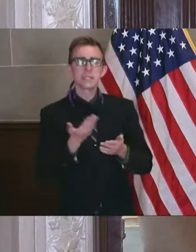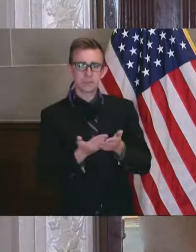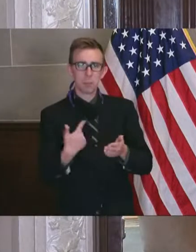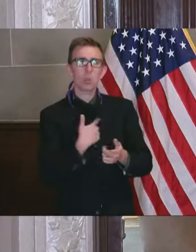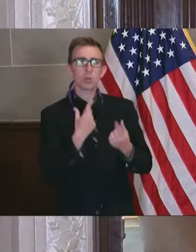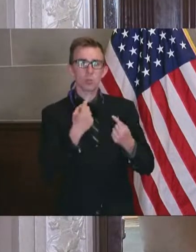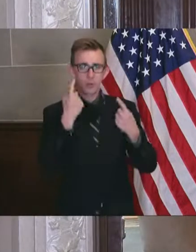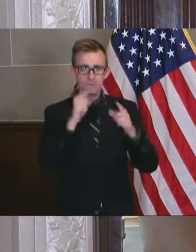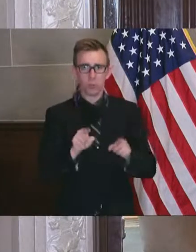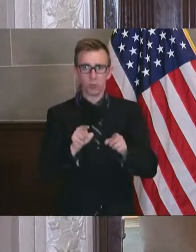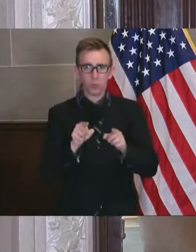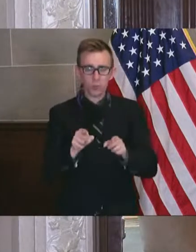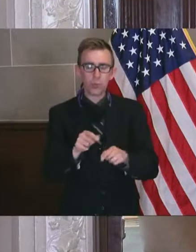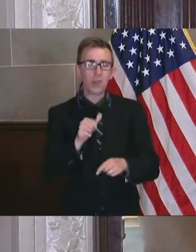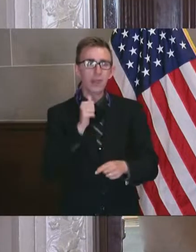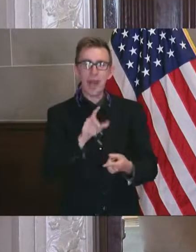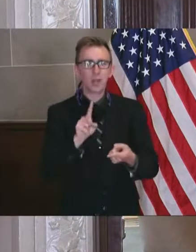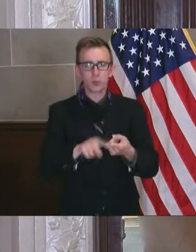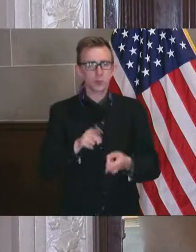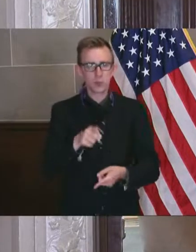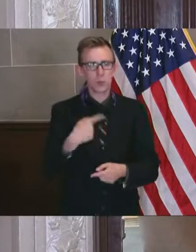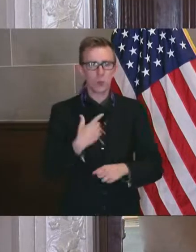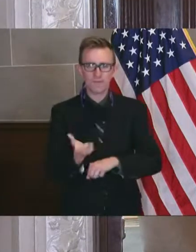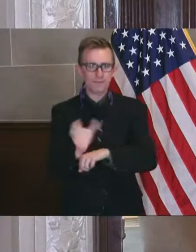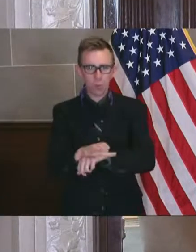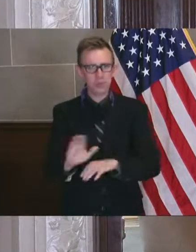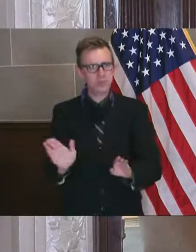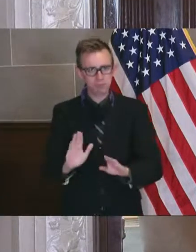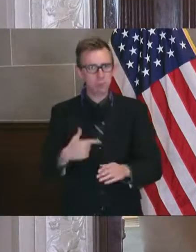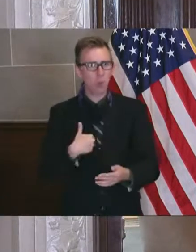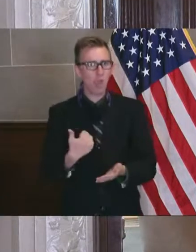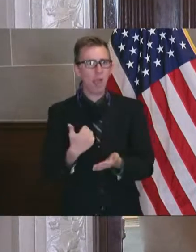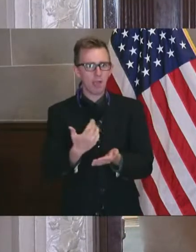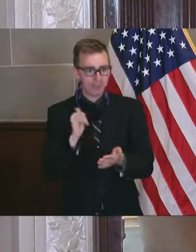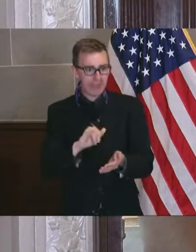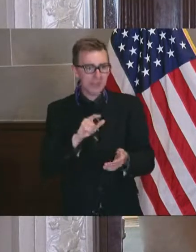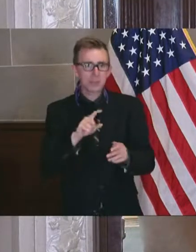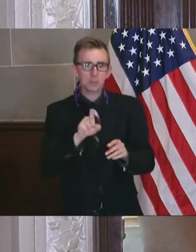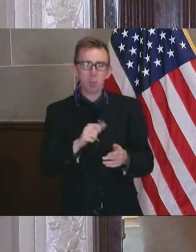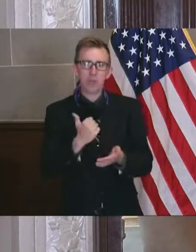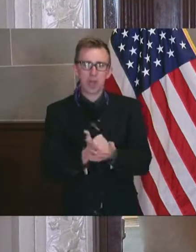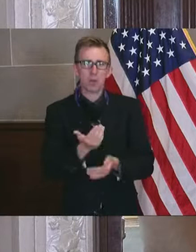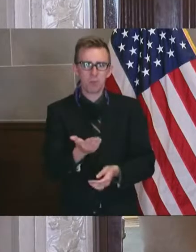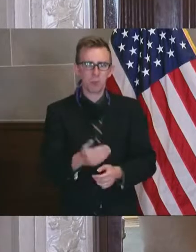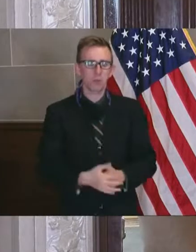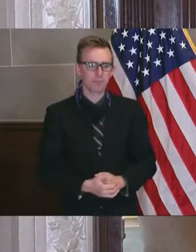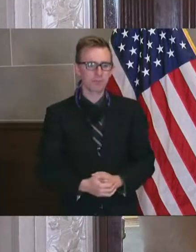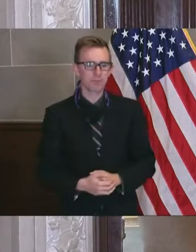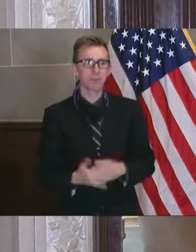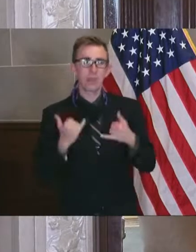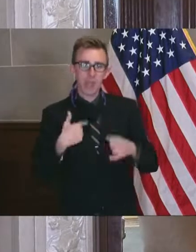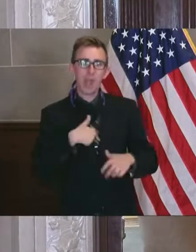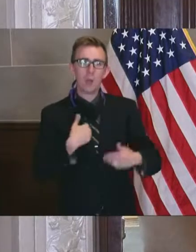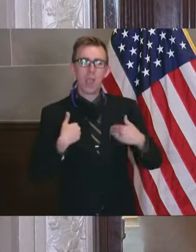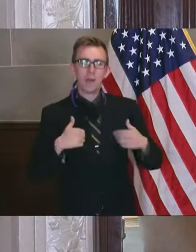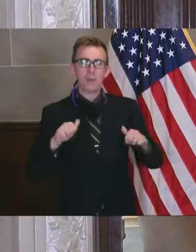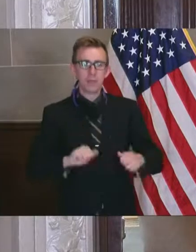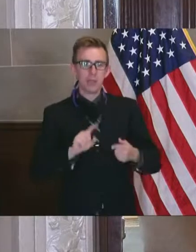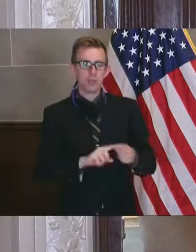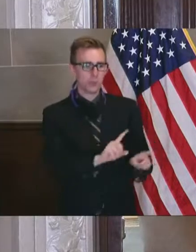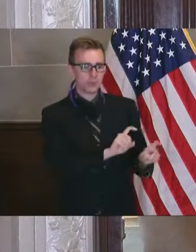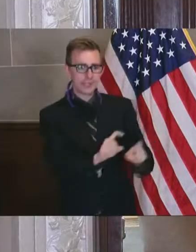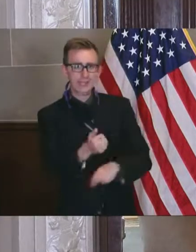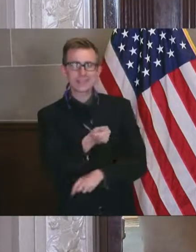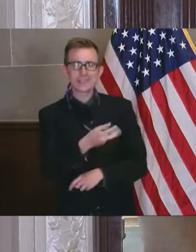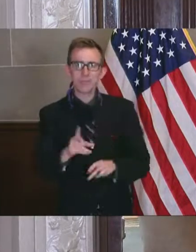for you, not to you. We are finally in the position in Missouri where we have the ability to test large